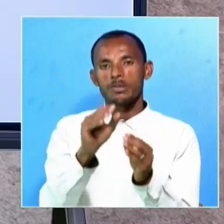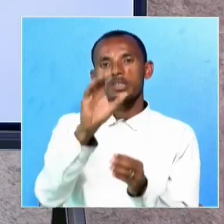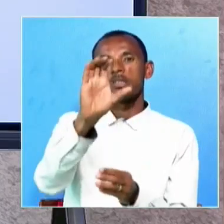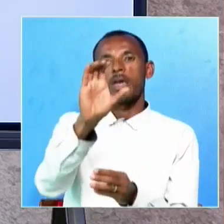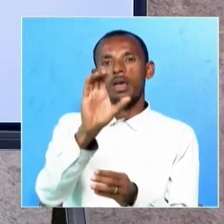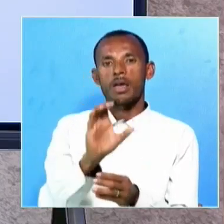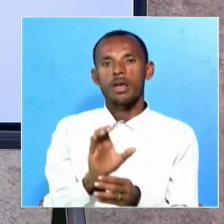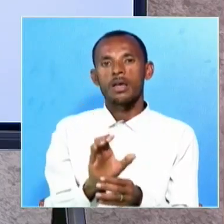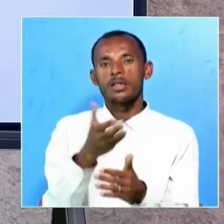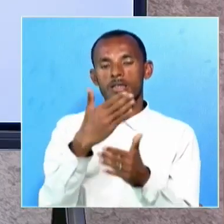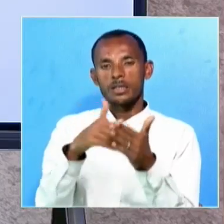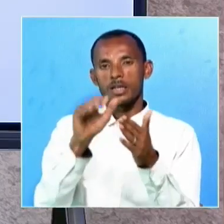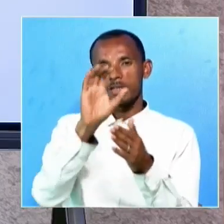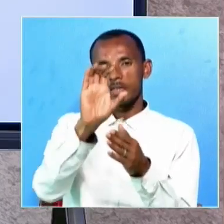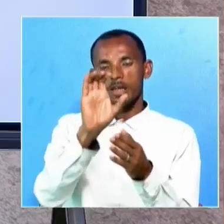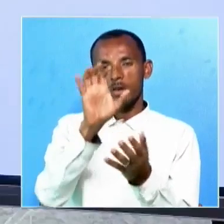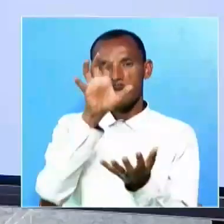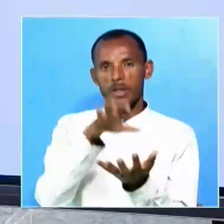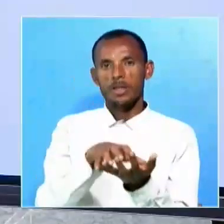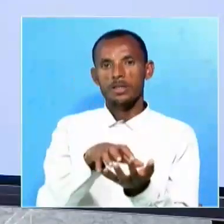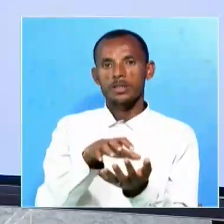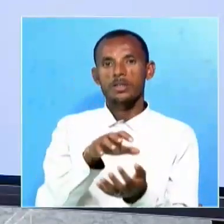C. Set C contains these two,